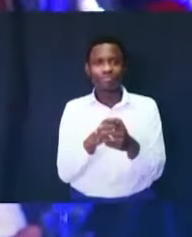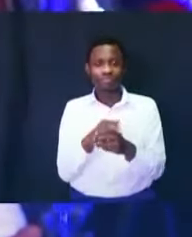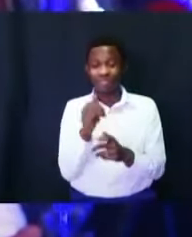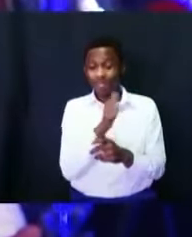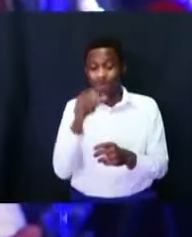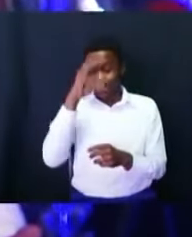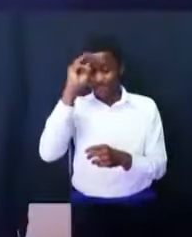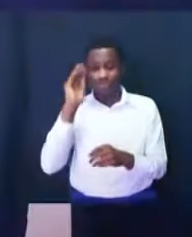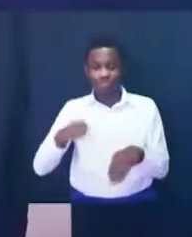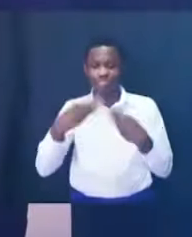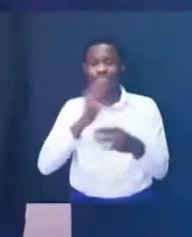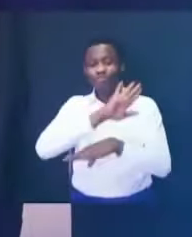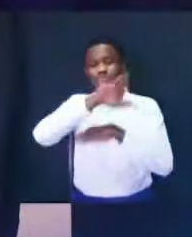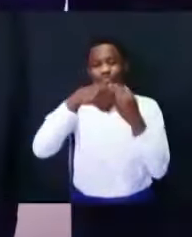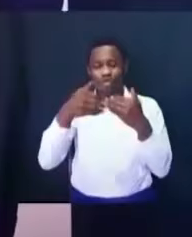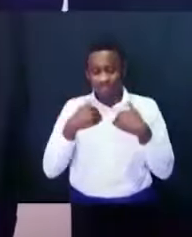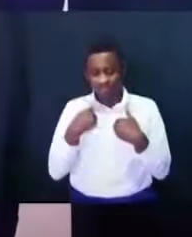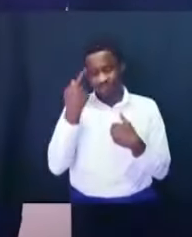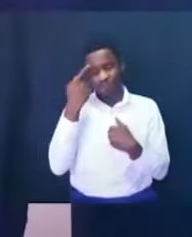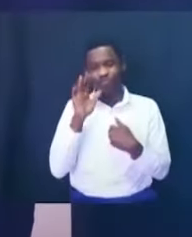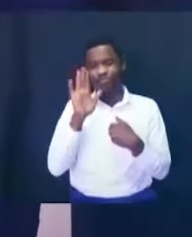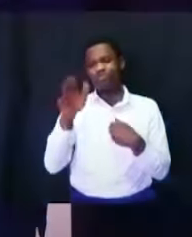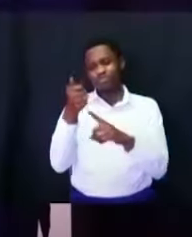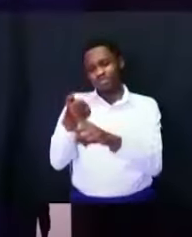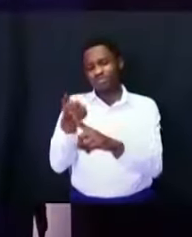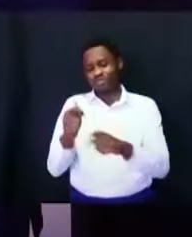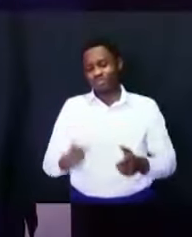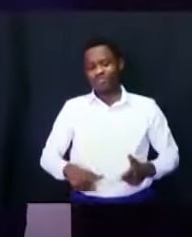give all he has for his own